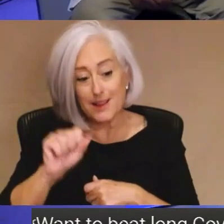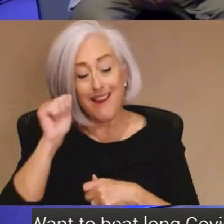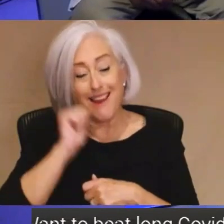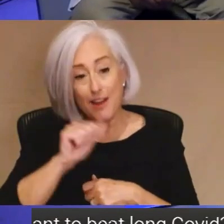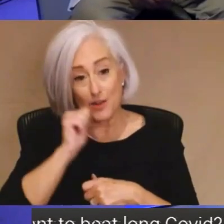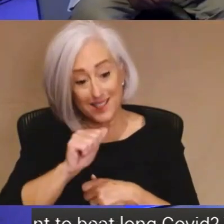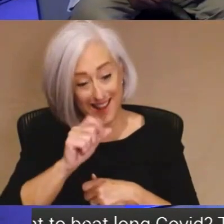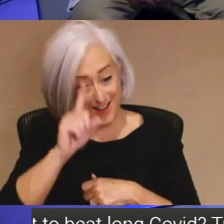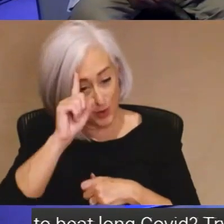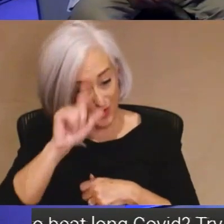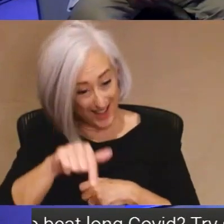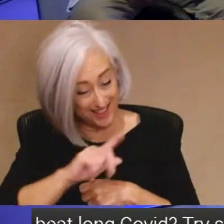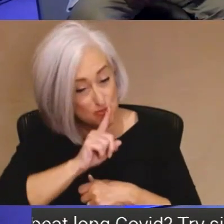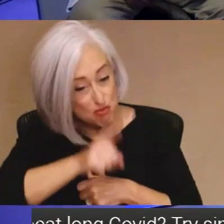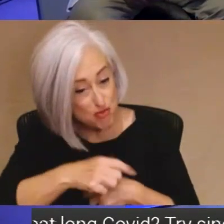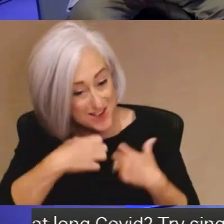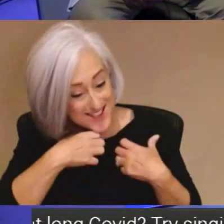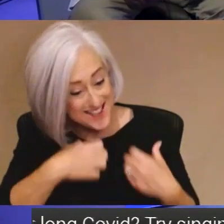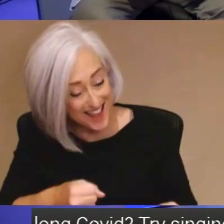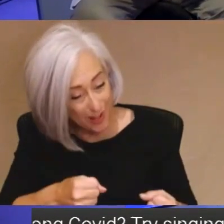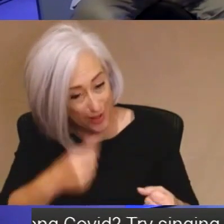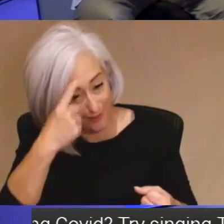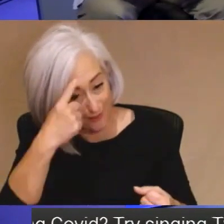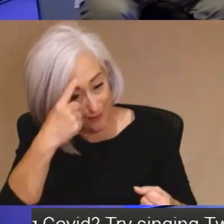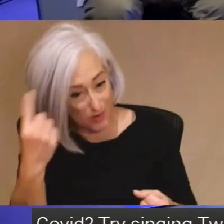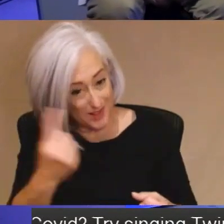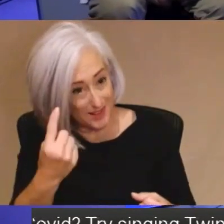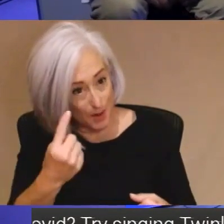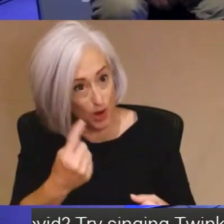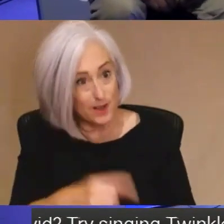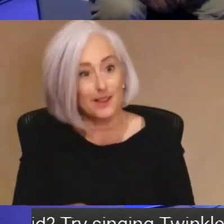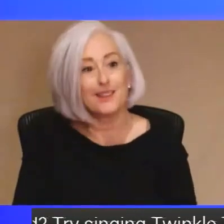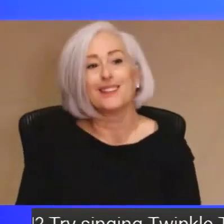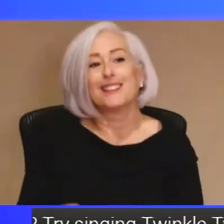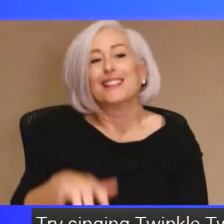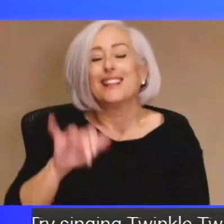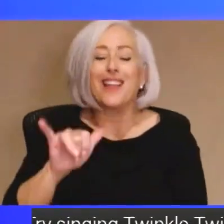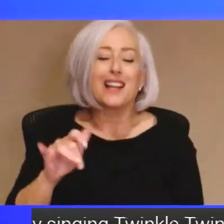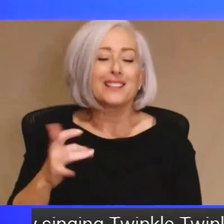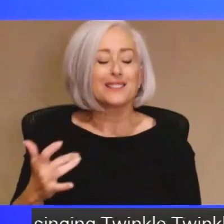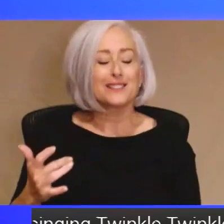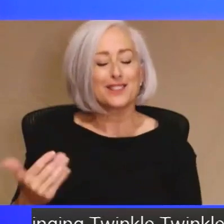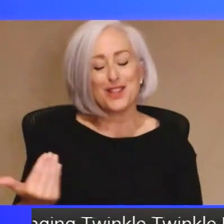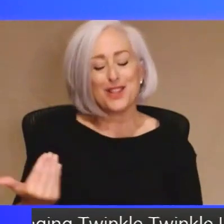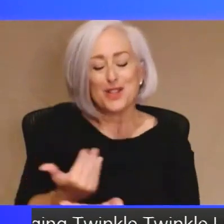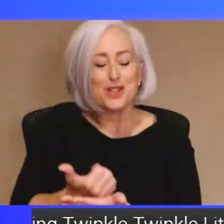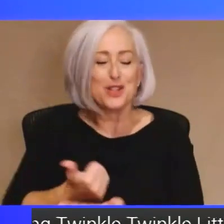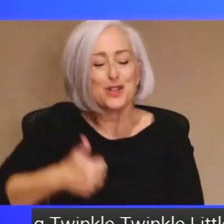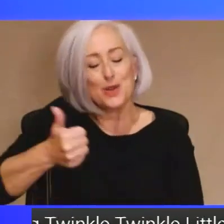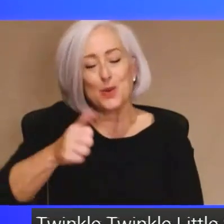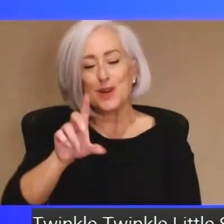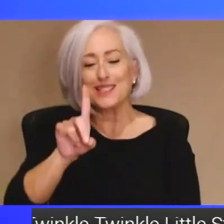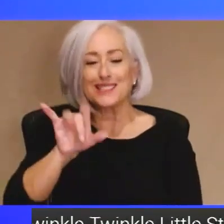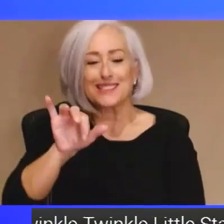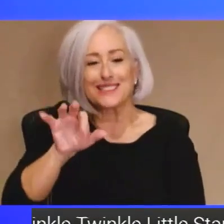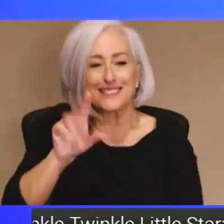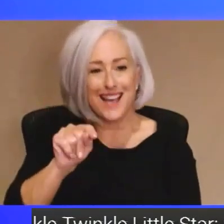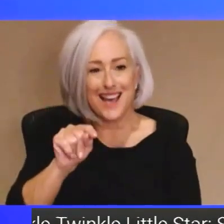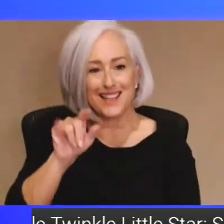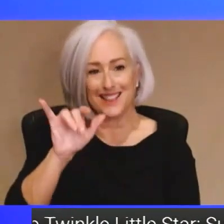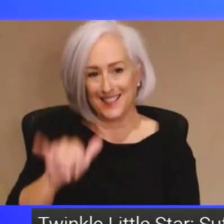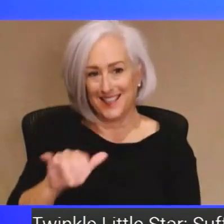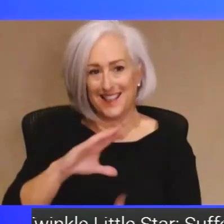for someone. Talk us through that. It's the diet du jour. Right. This is a story that's been going on for years.